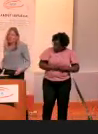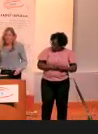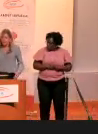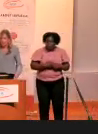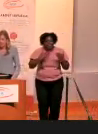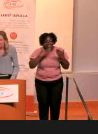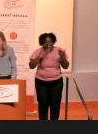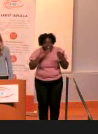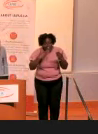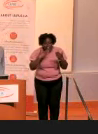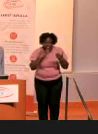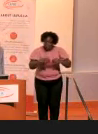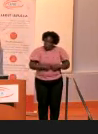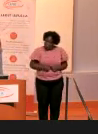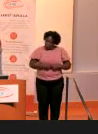Thank you.